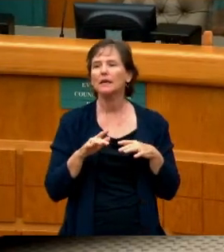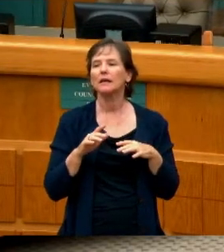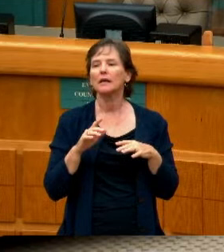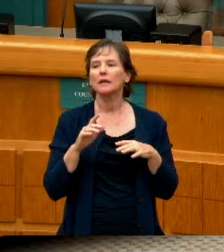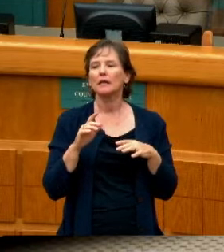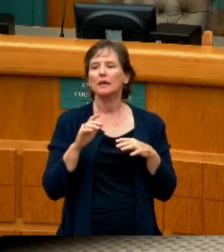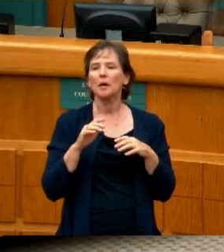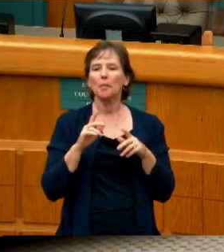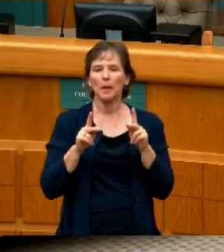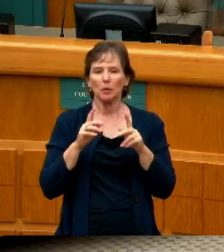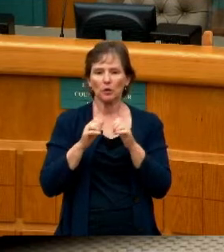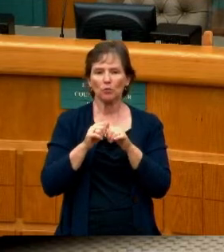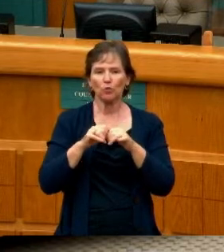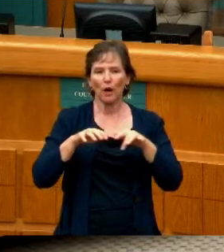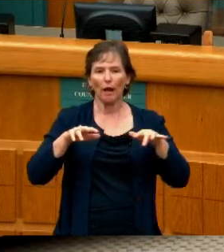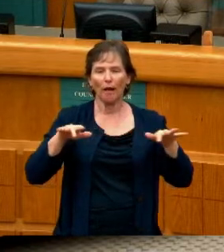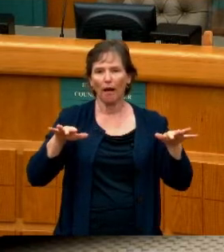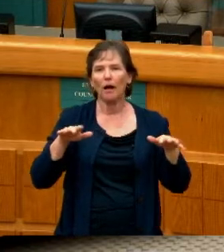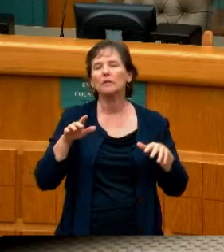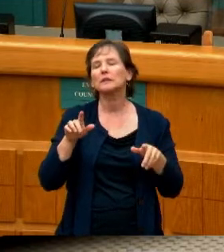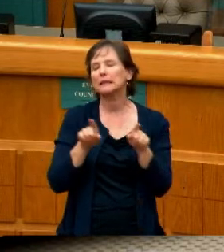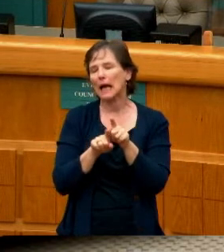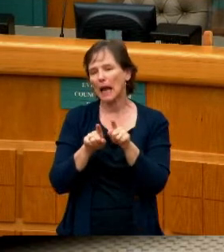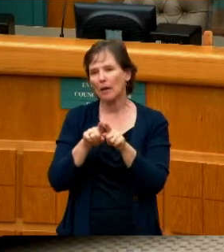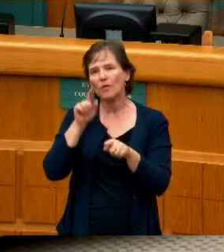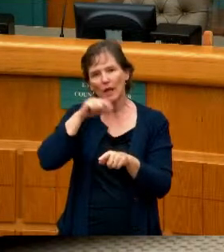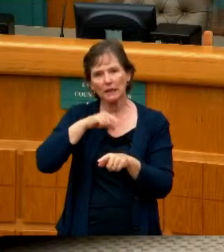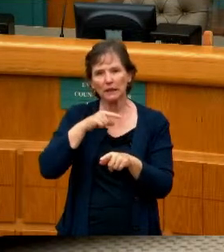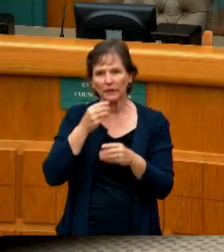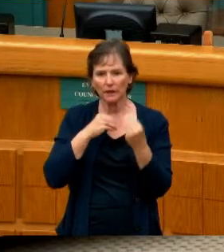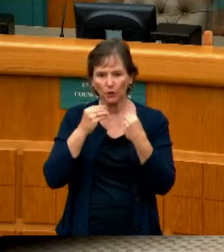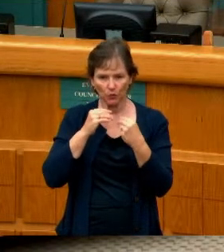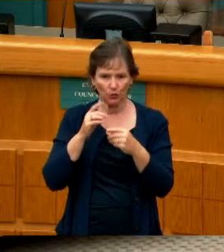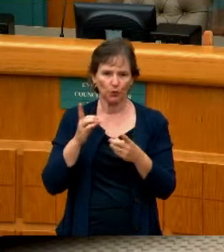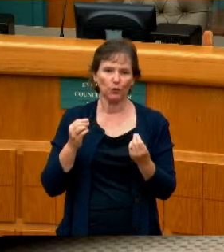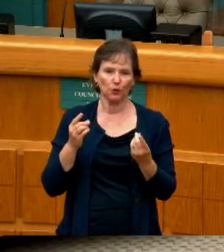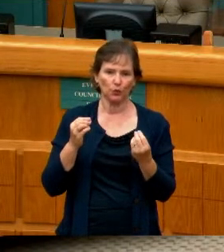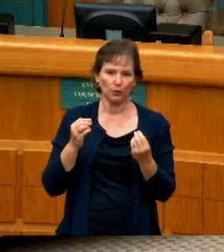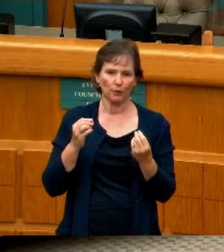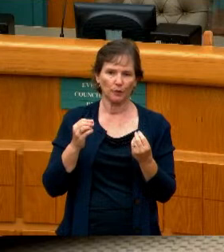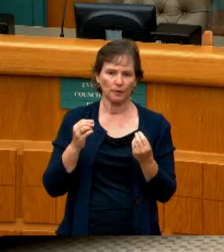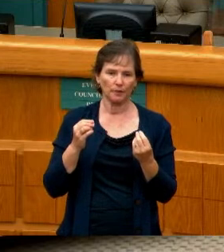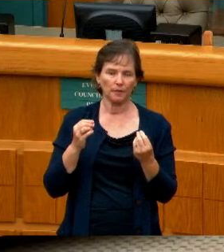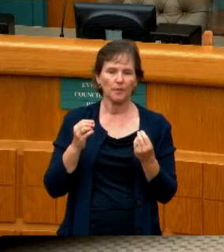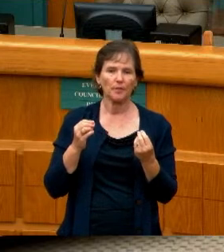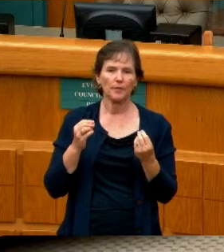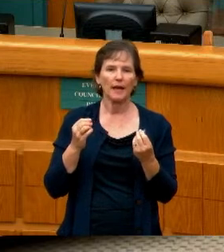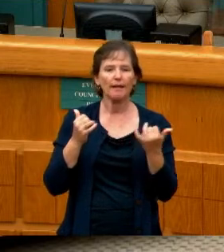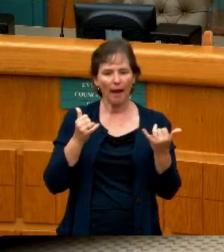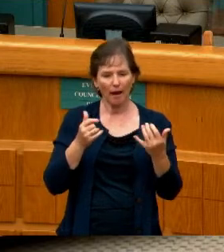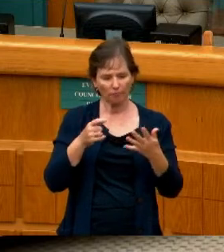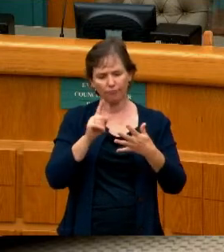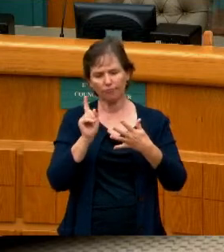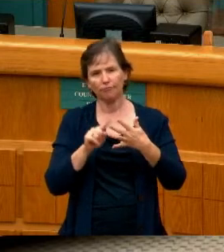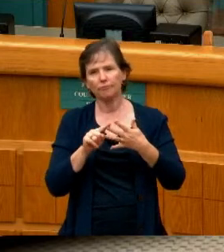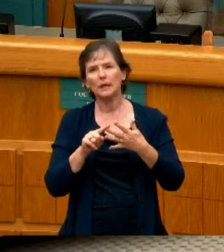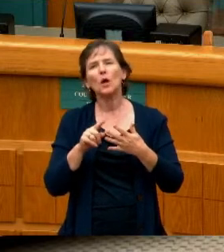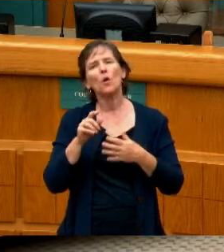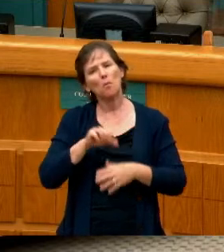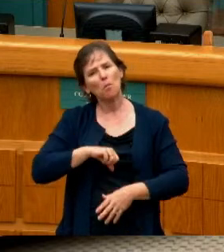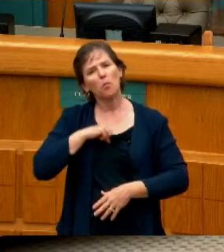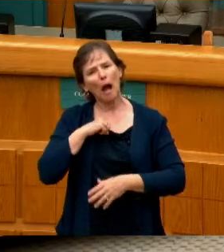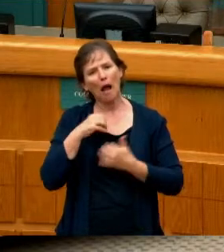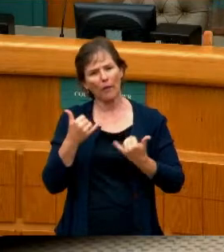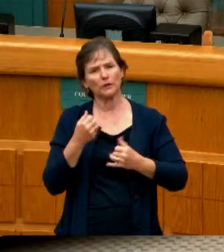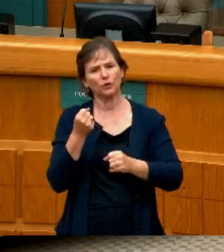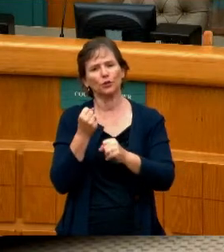empty, you too can do that in your home. Now, just as a final, at the county courthouse, we're very proud of the